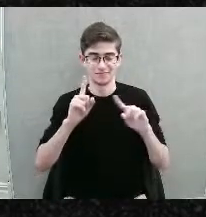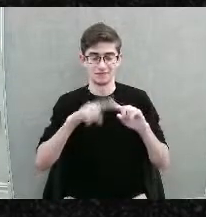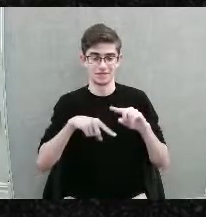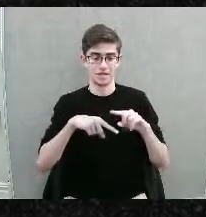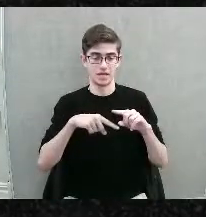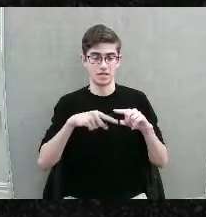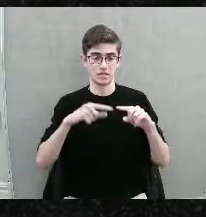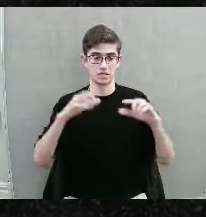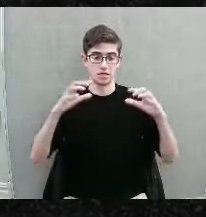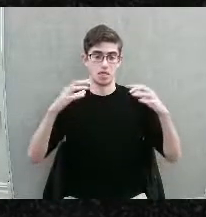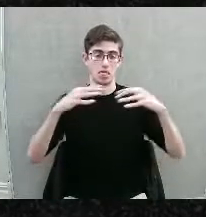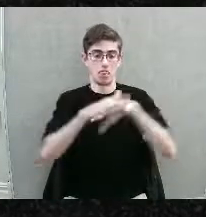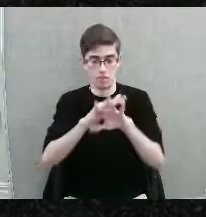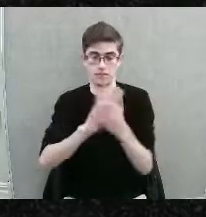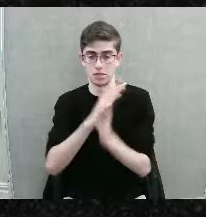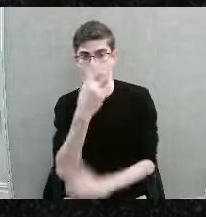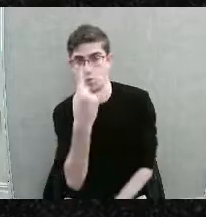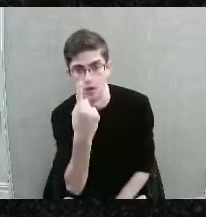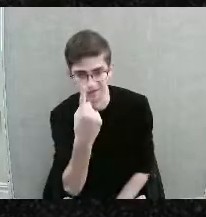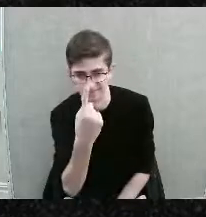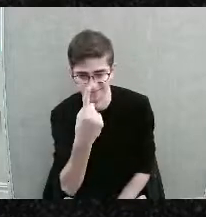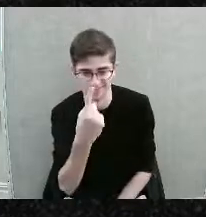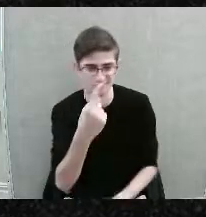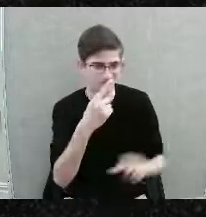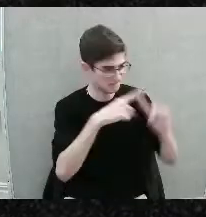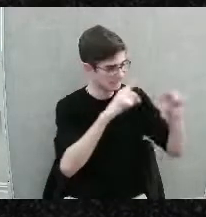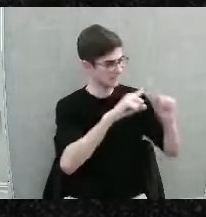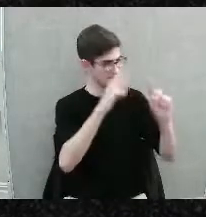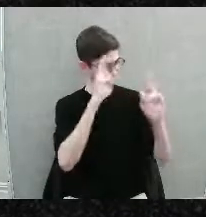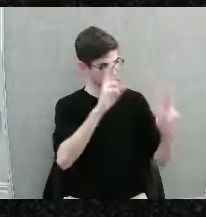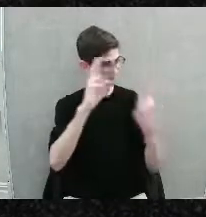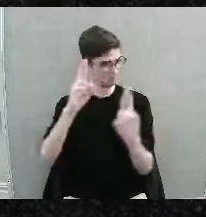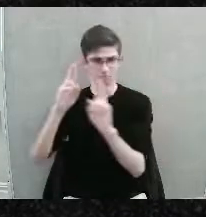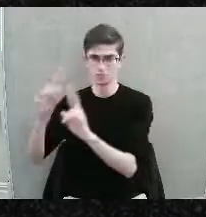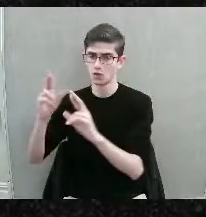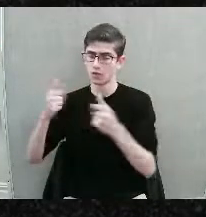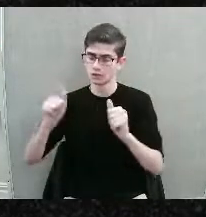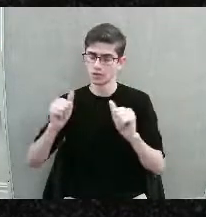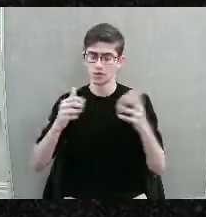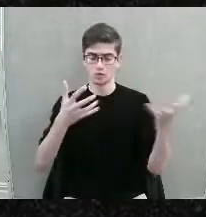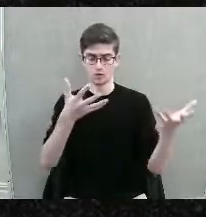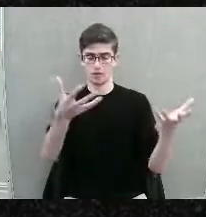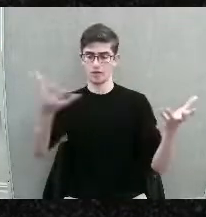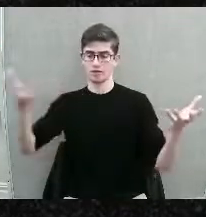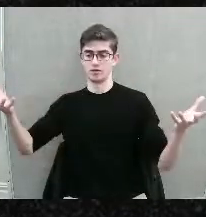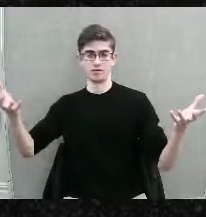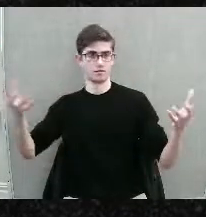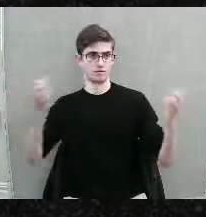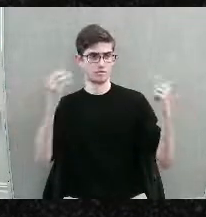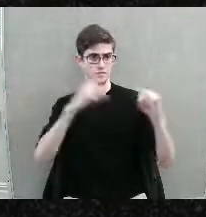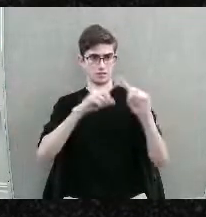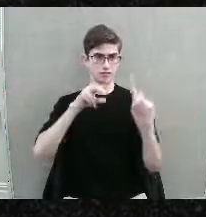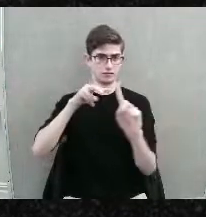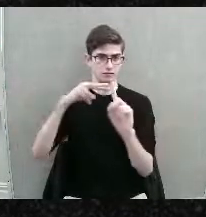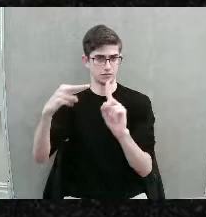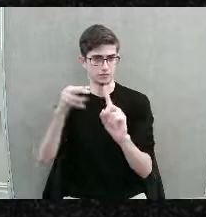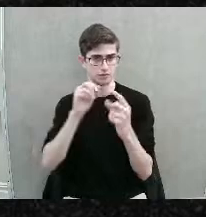into a single approach. And so we did our best to hold things together that were both